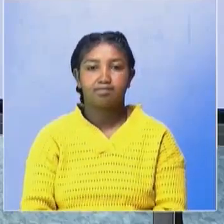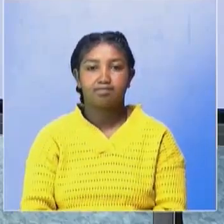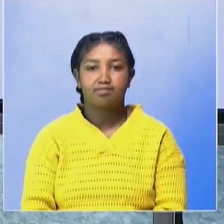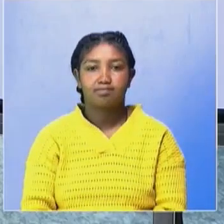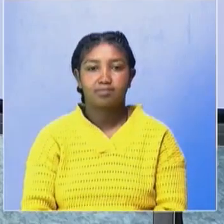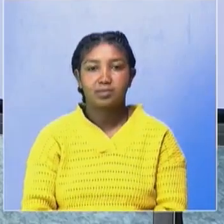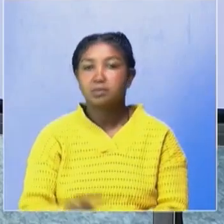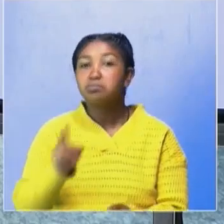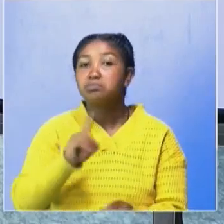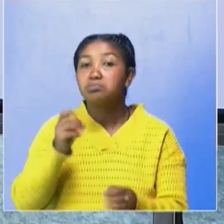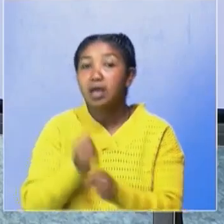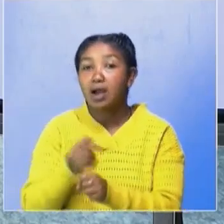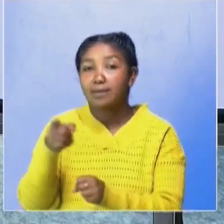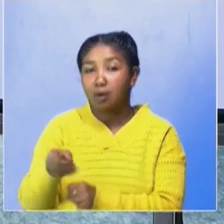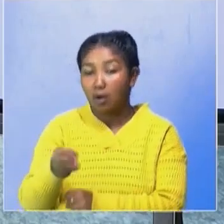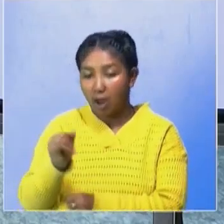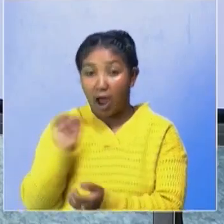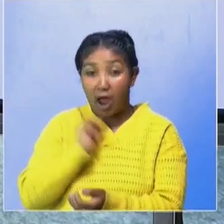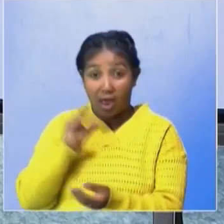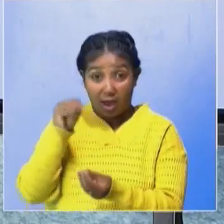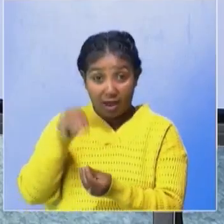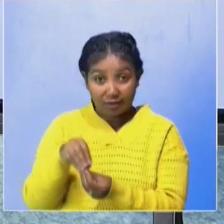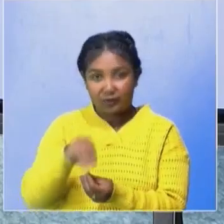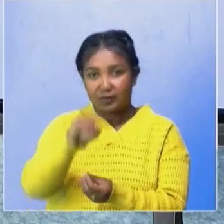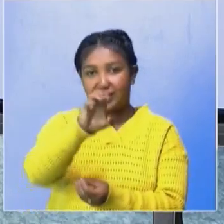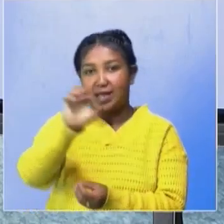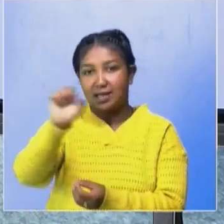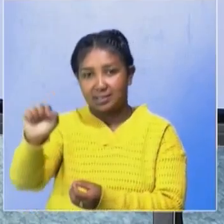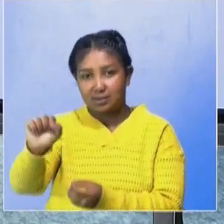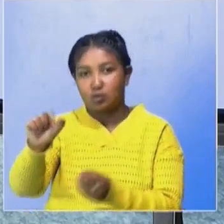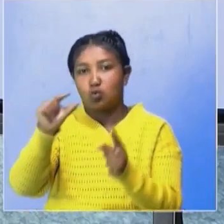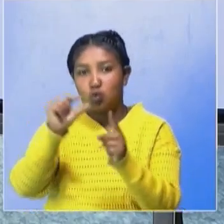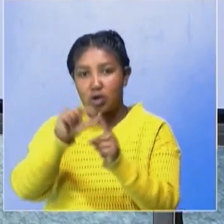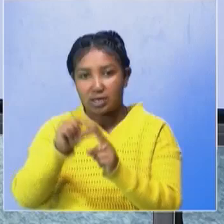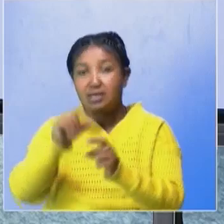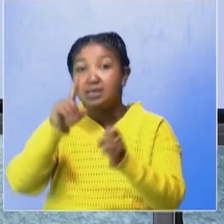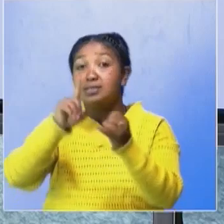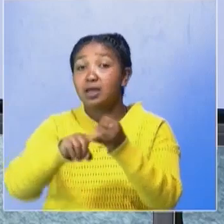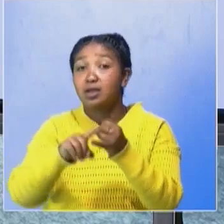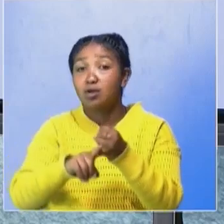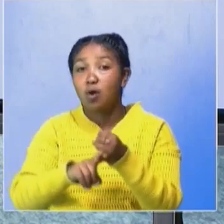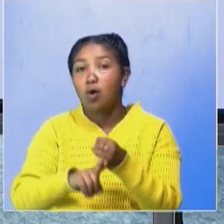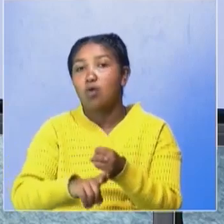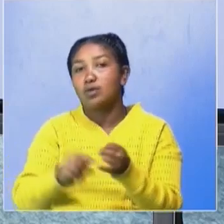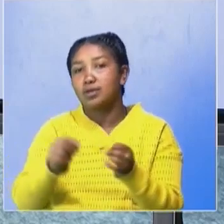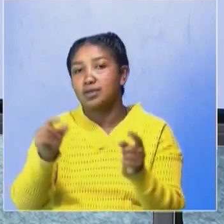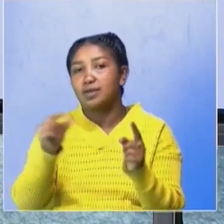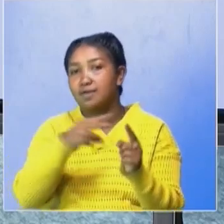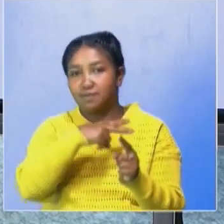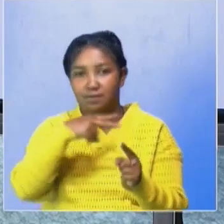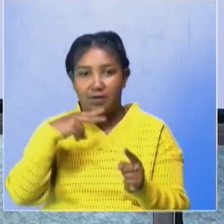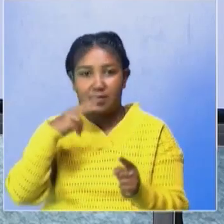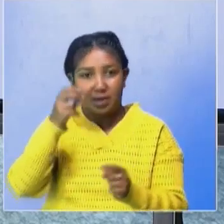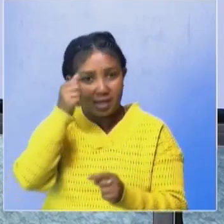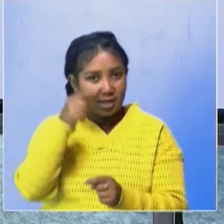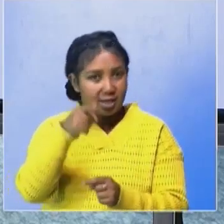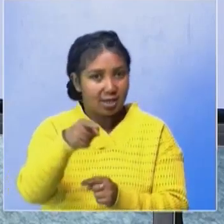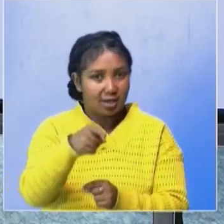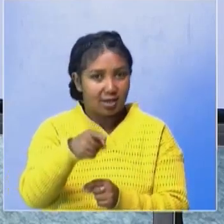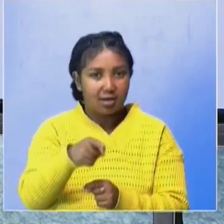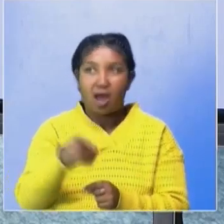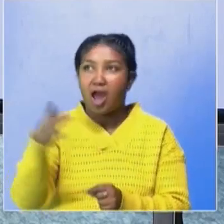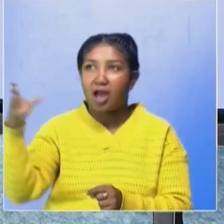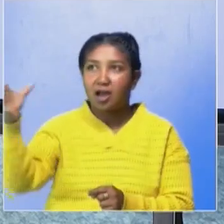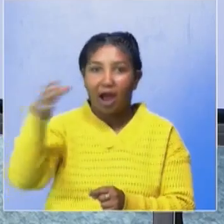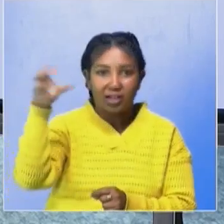What I was doing is add ES. Where? At the end of the verb. He